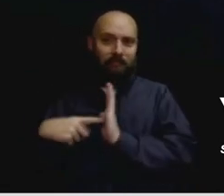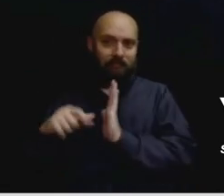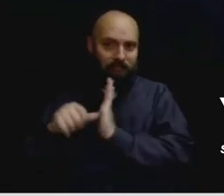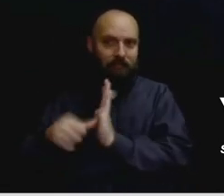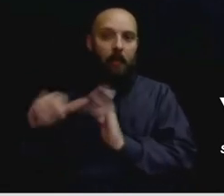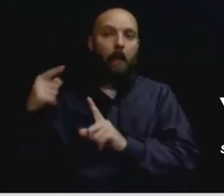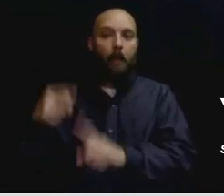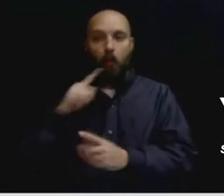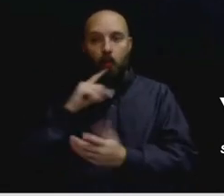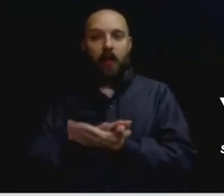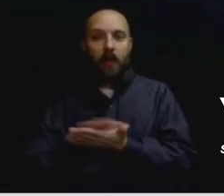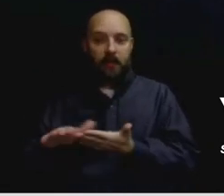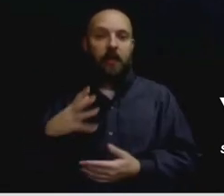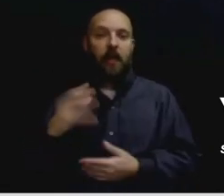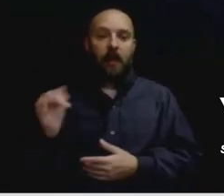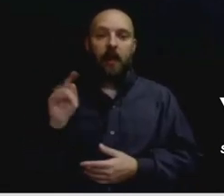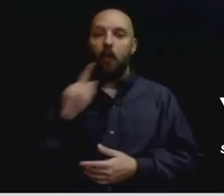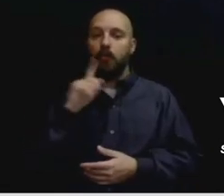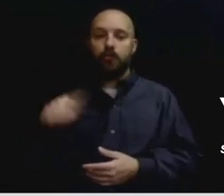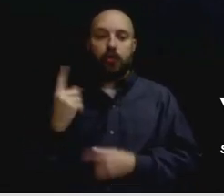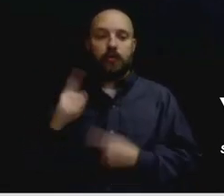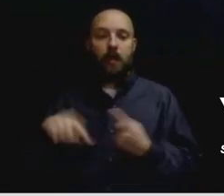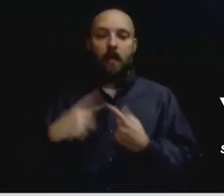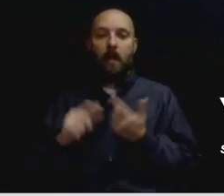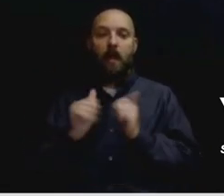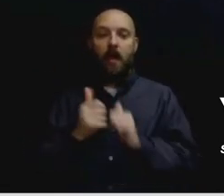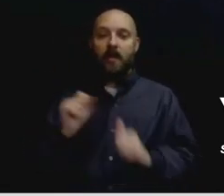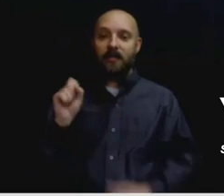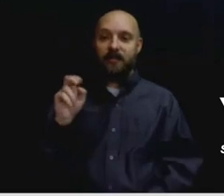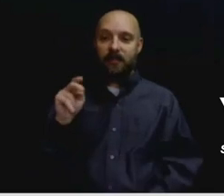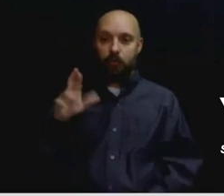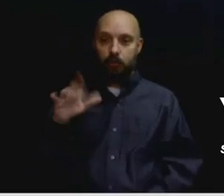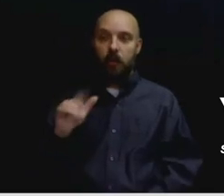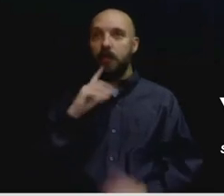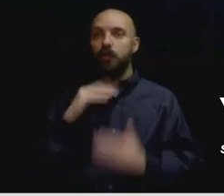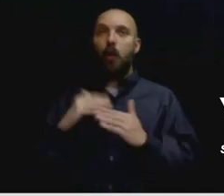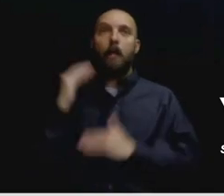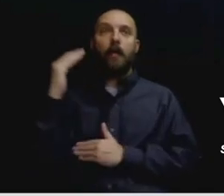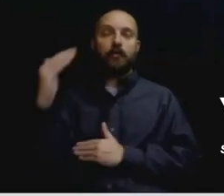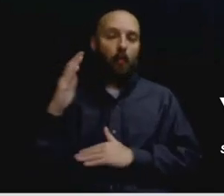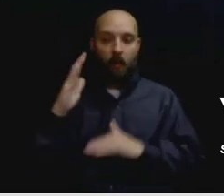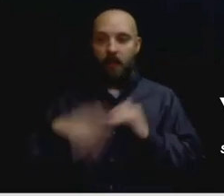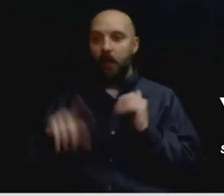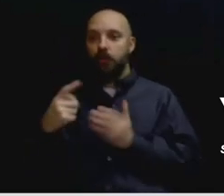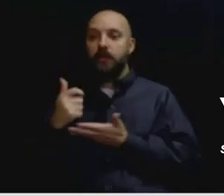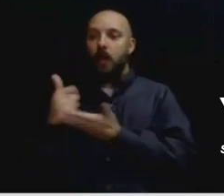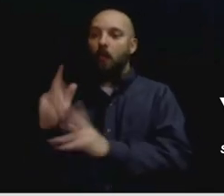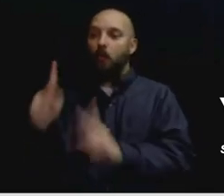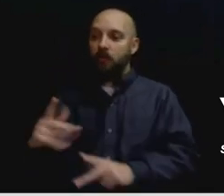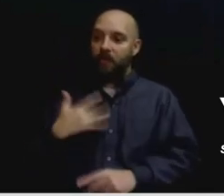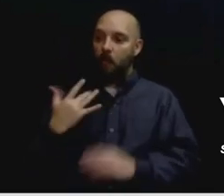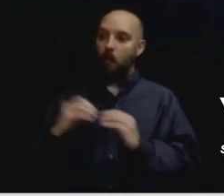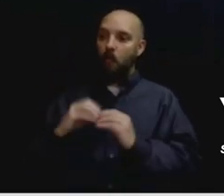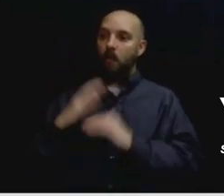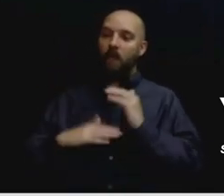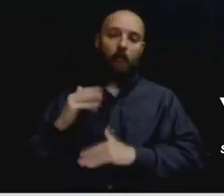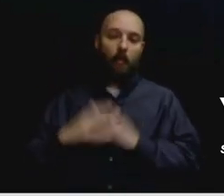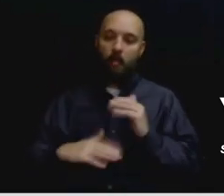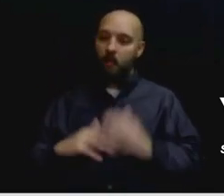nicely. And it was just about how sensory is so much more than helping a person feel more comfortable. It is